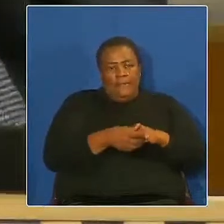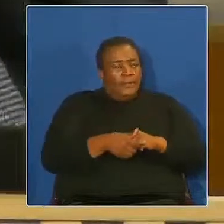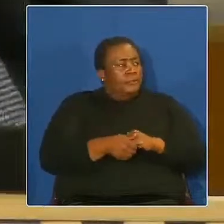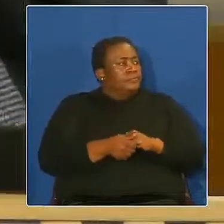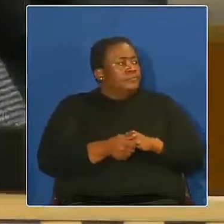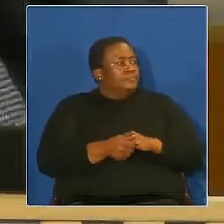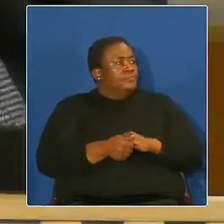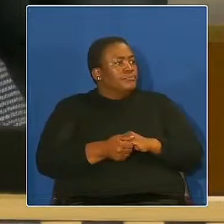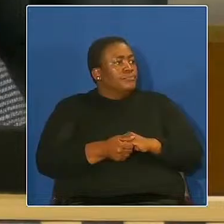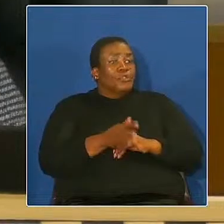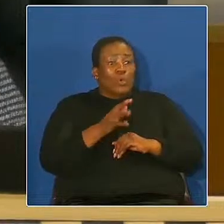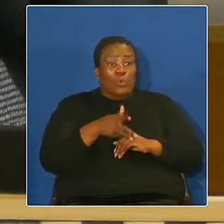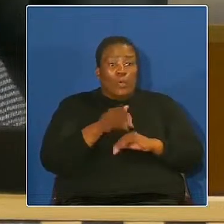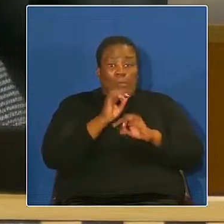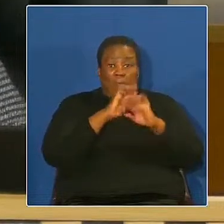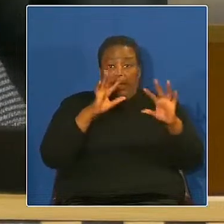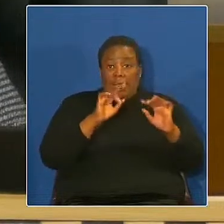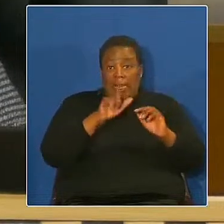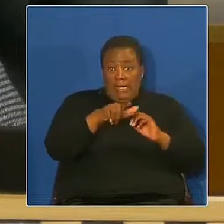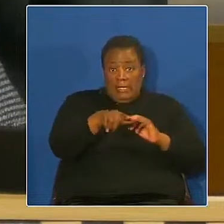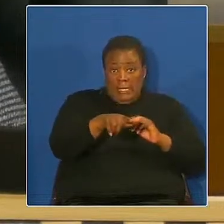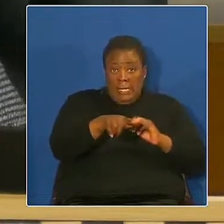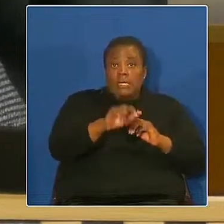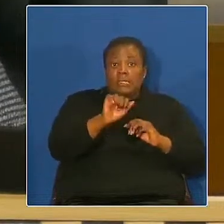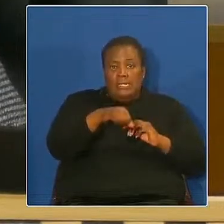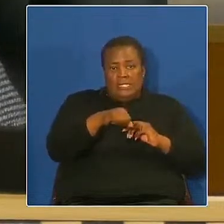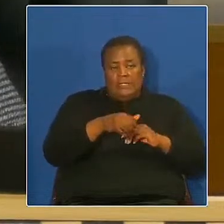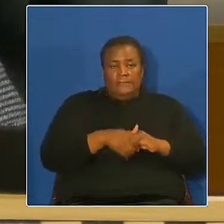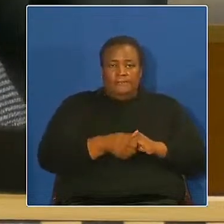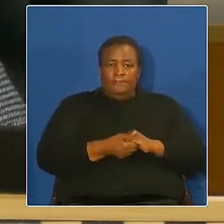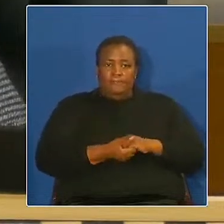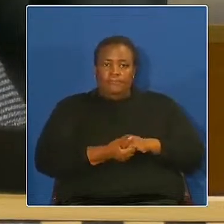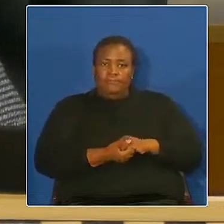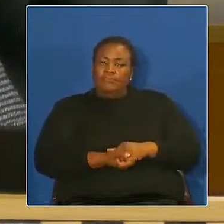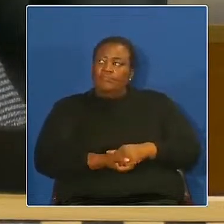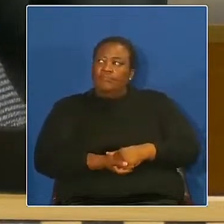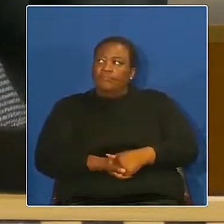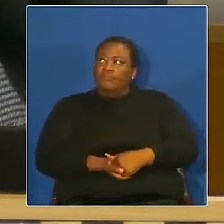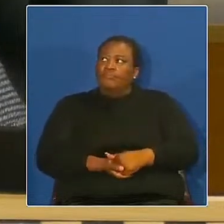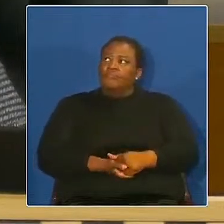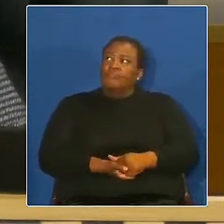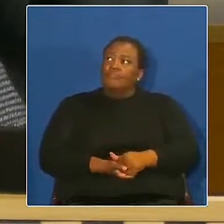And you say it will become clearer as we go through the next 3 messages? Yes, Commissioners.